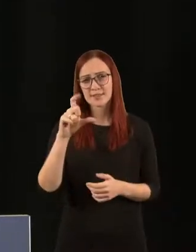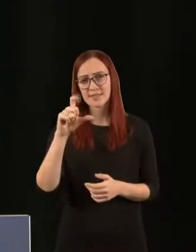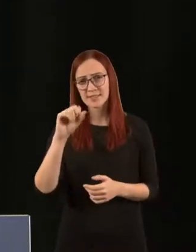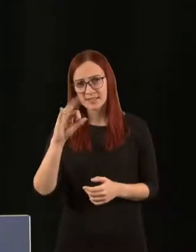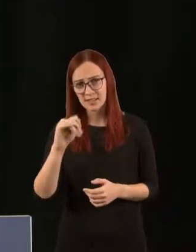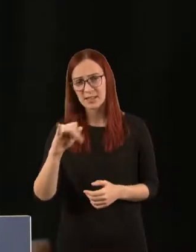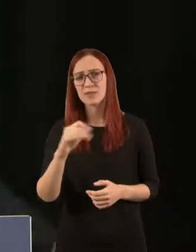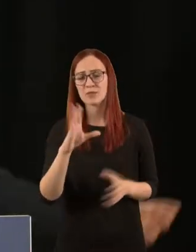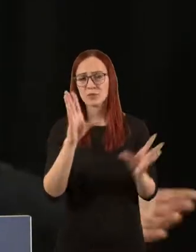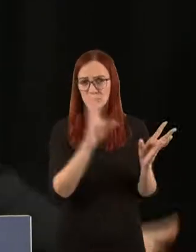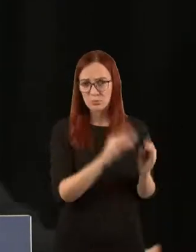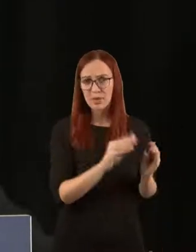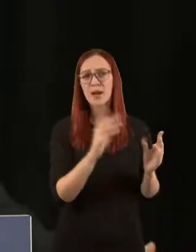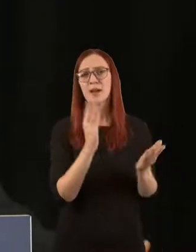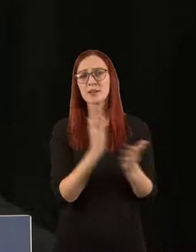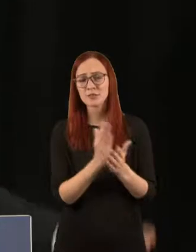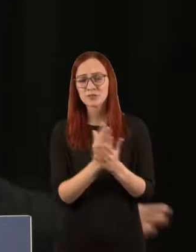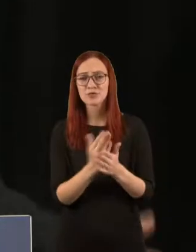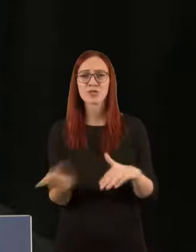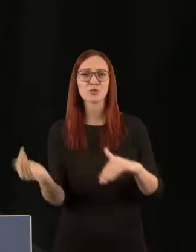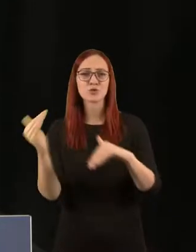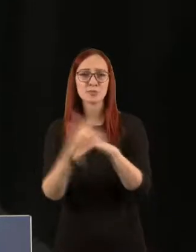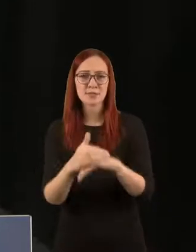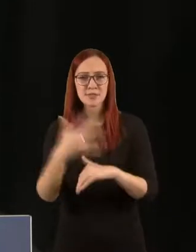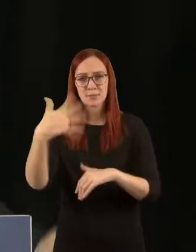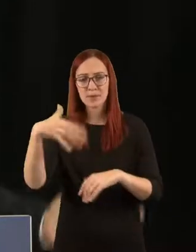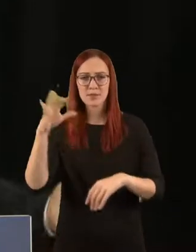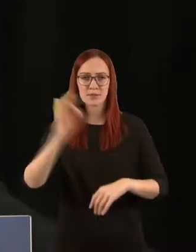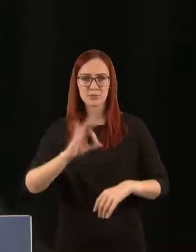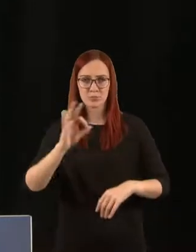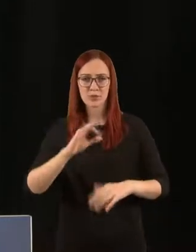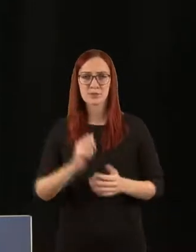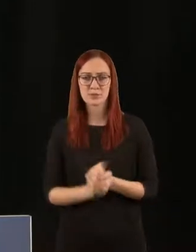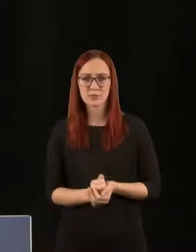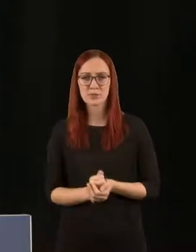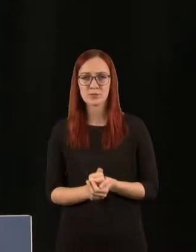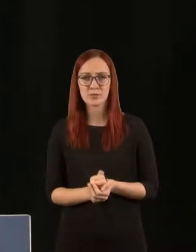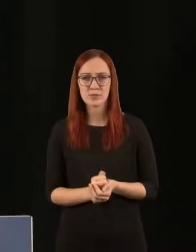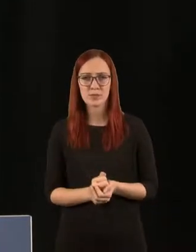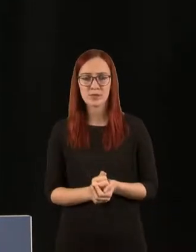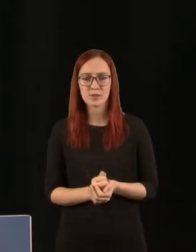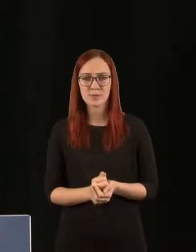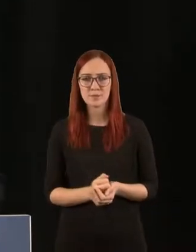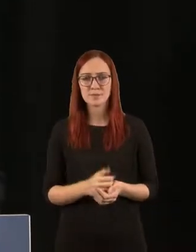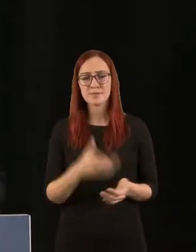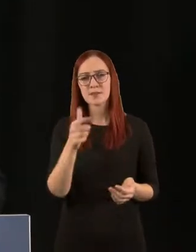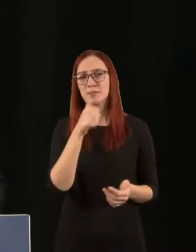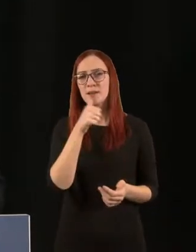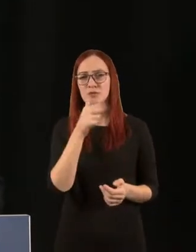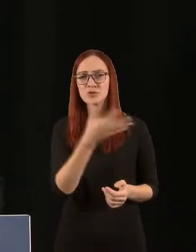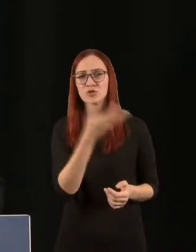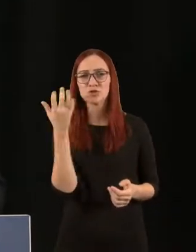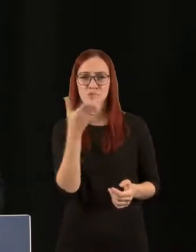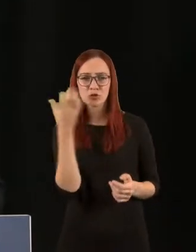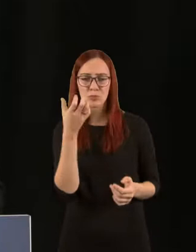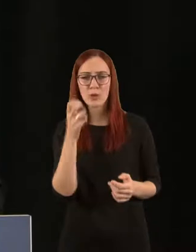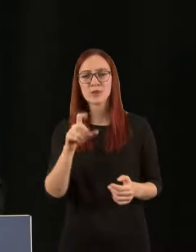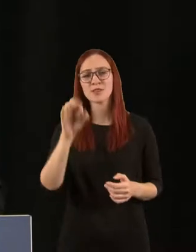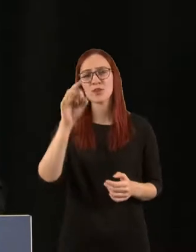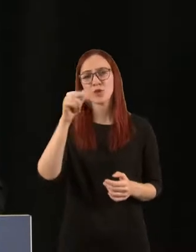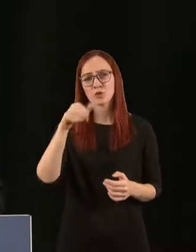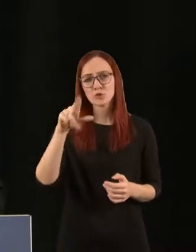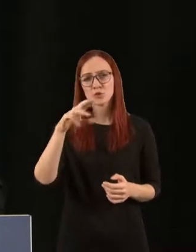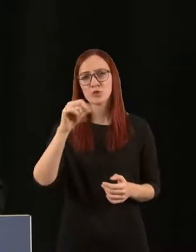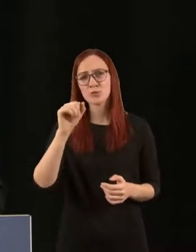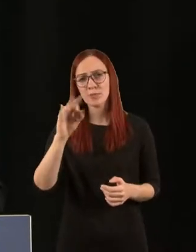growing. Our excise taxes are very low. On the other hand, we have a subsidy